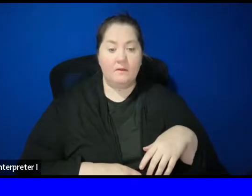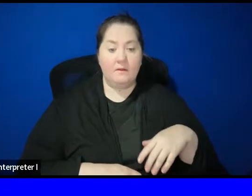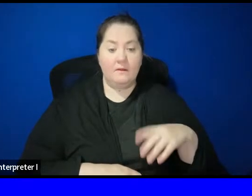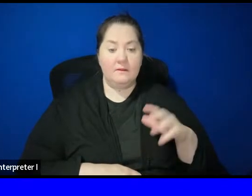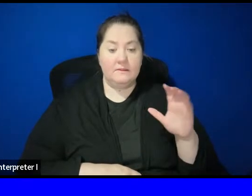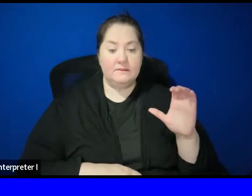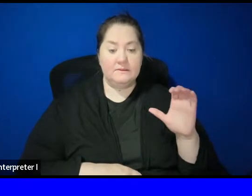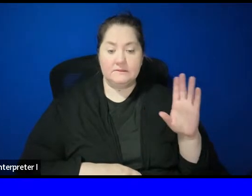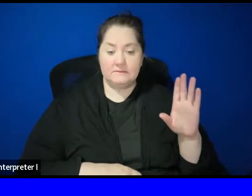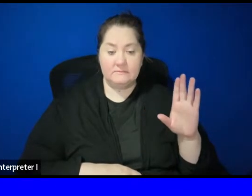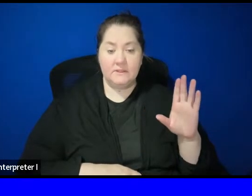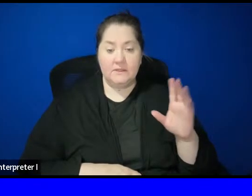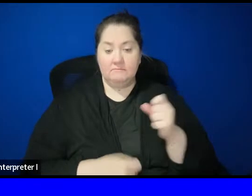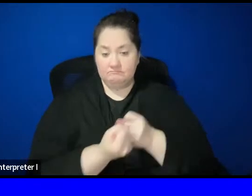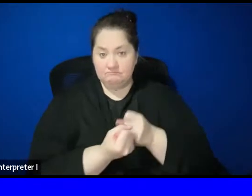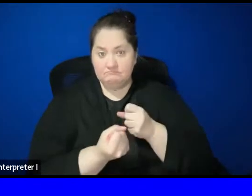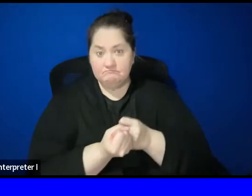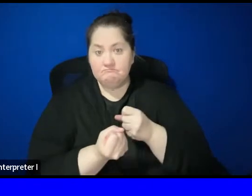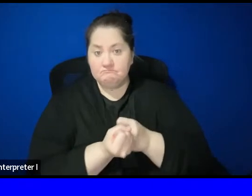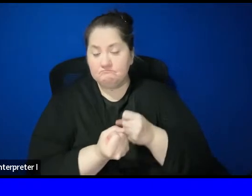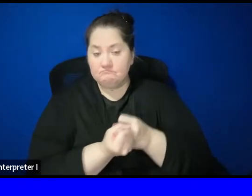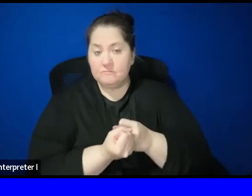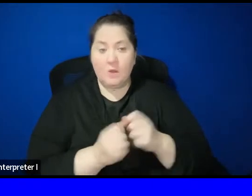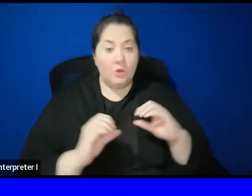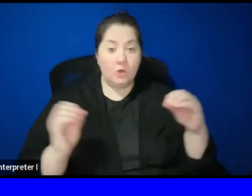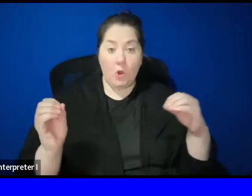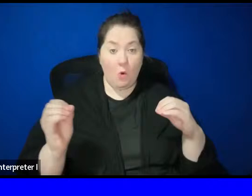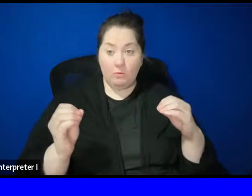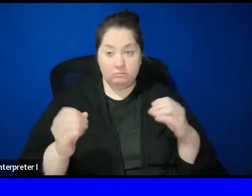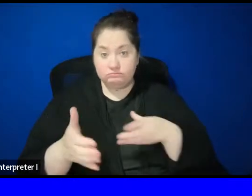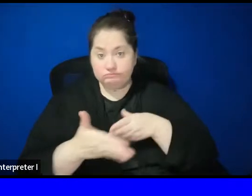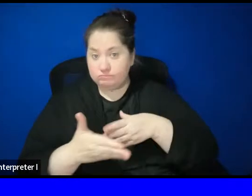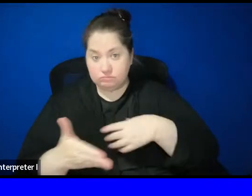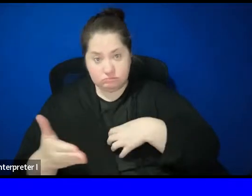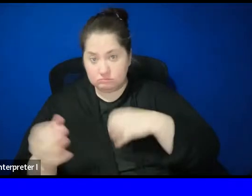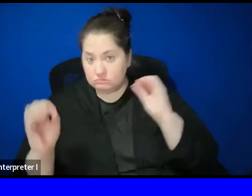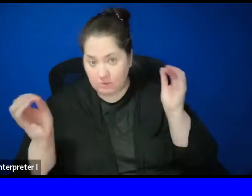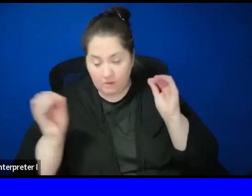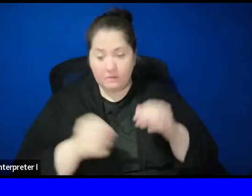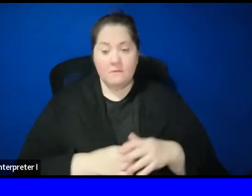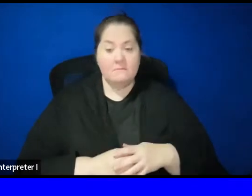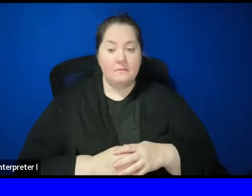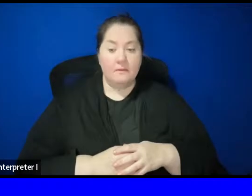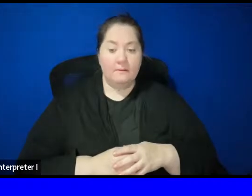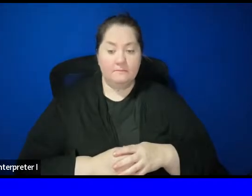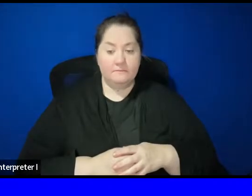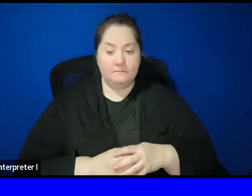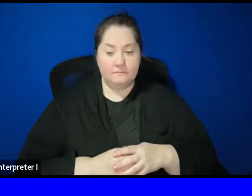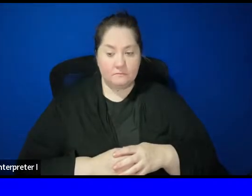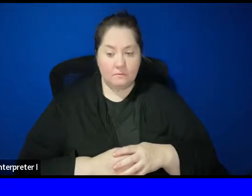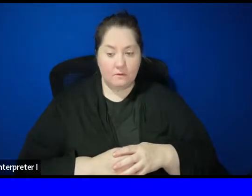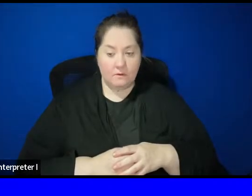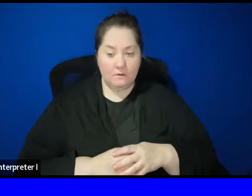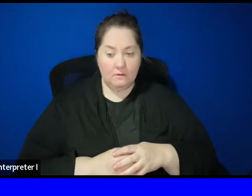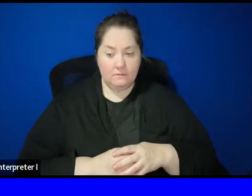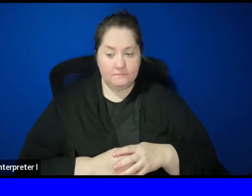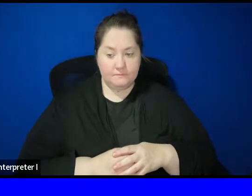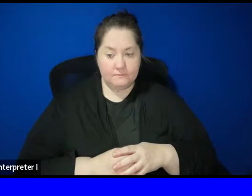comments in support, and the committee received no testimony or comments in opposition to the